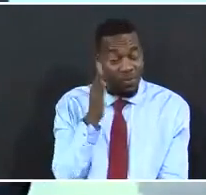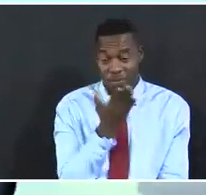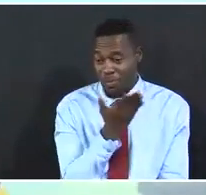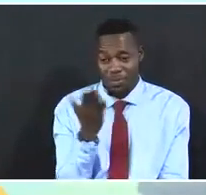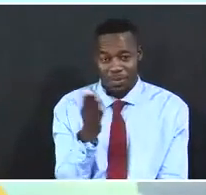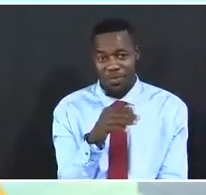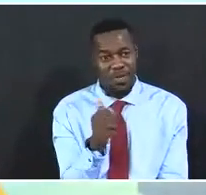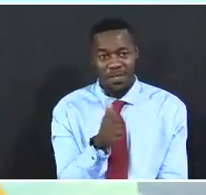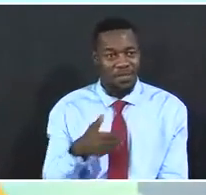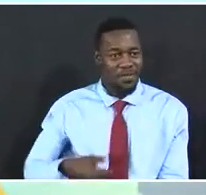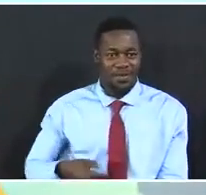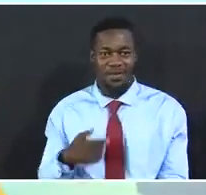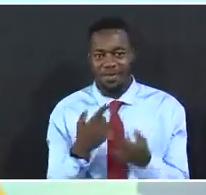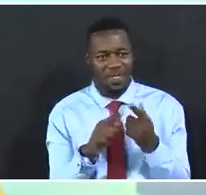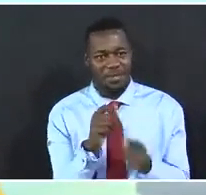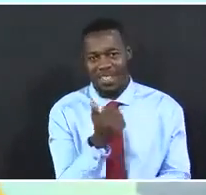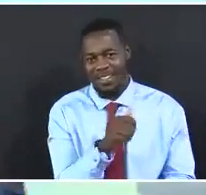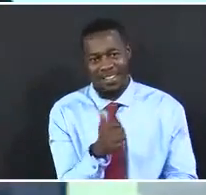Well,